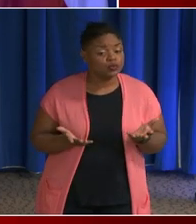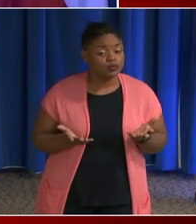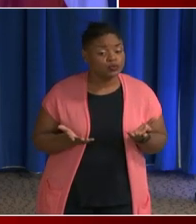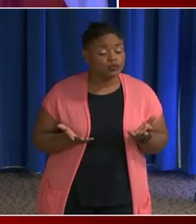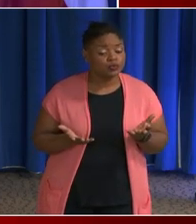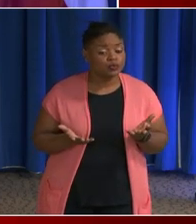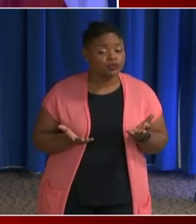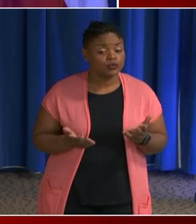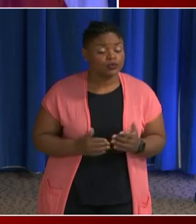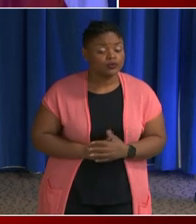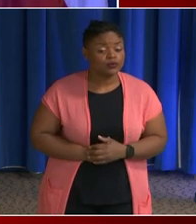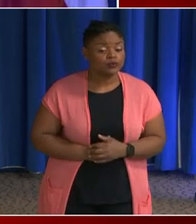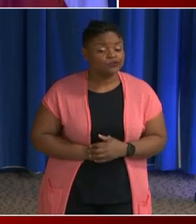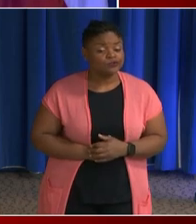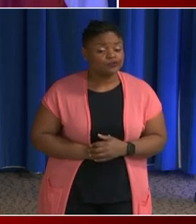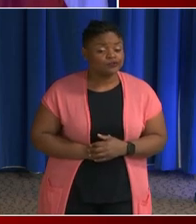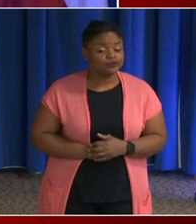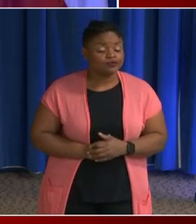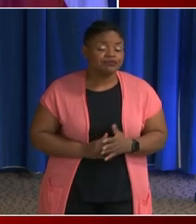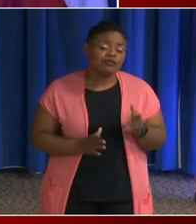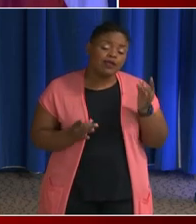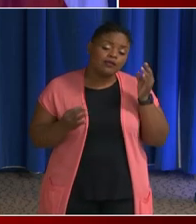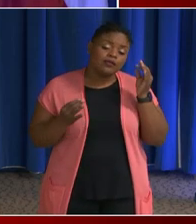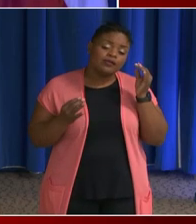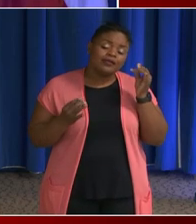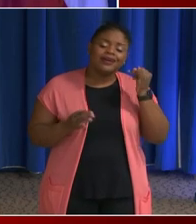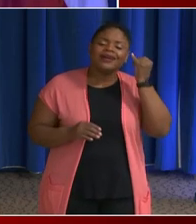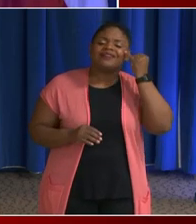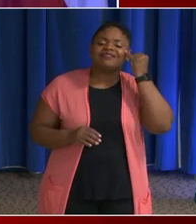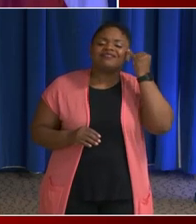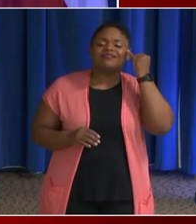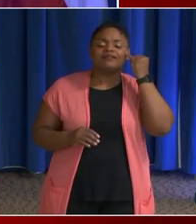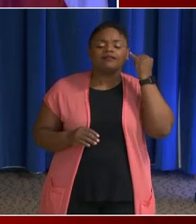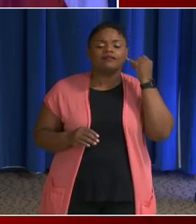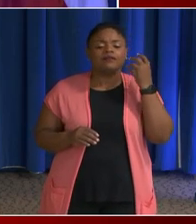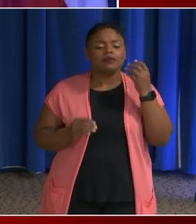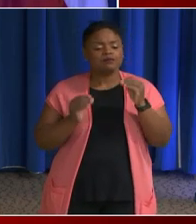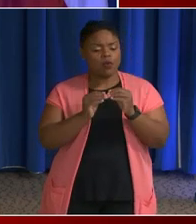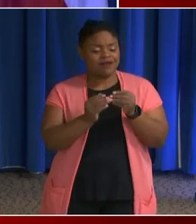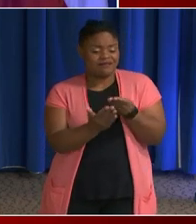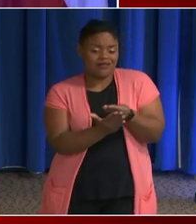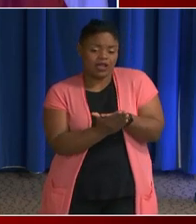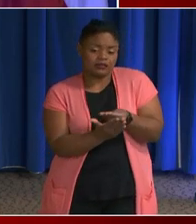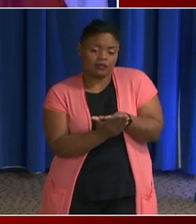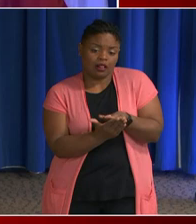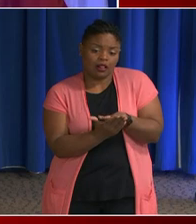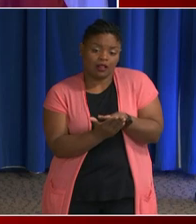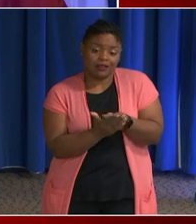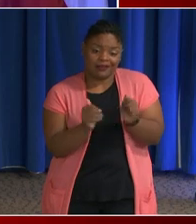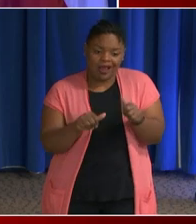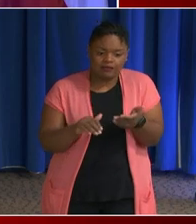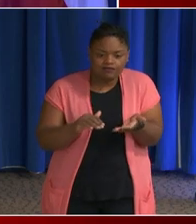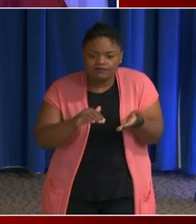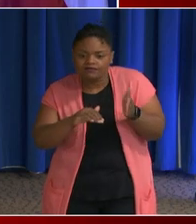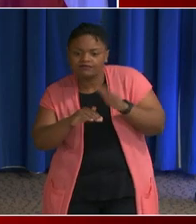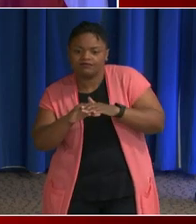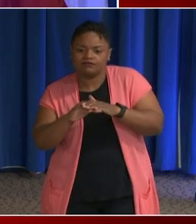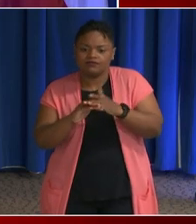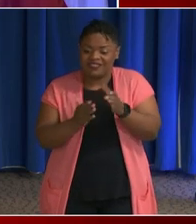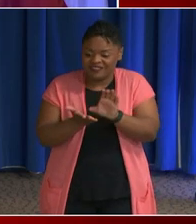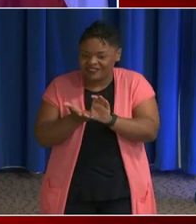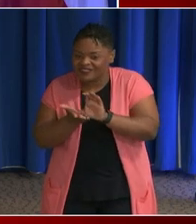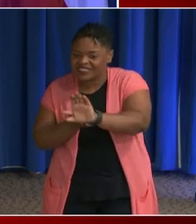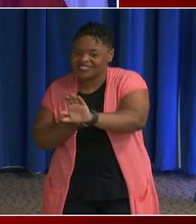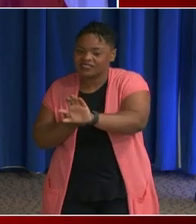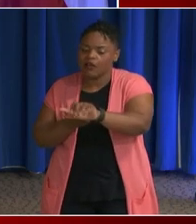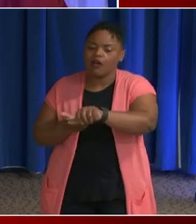look at whether additional dollars can be found for increasing alternatives,